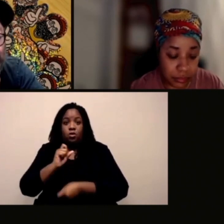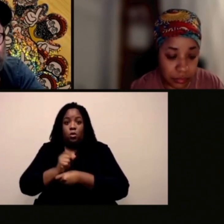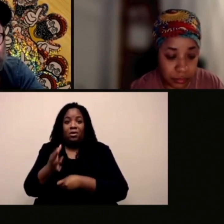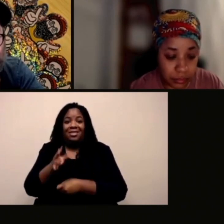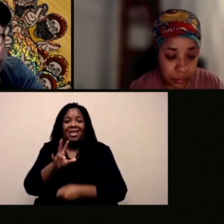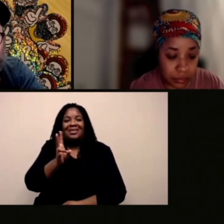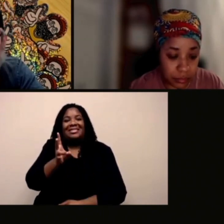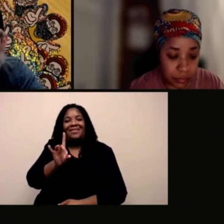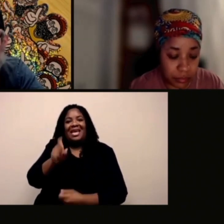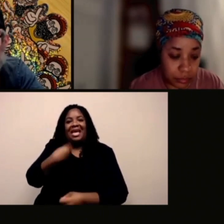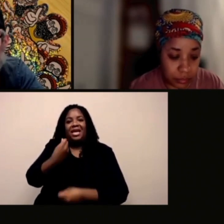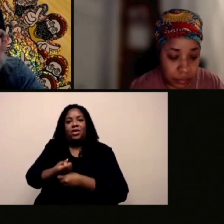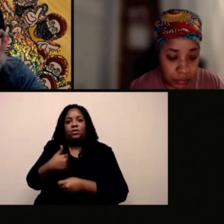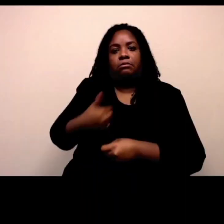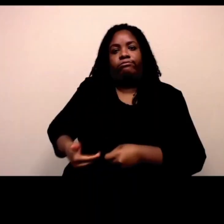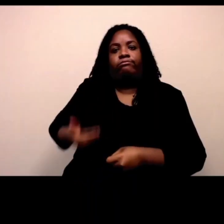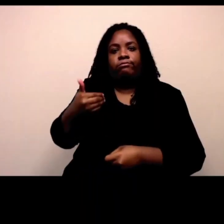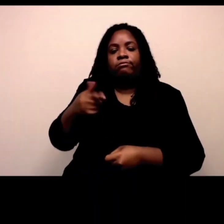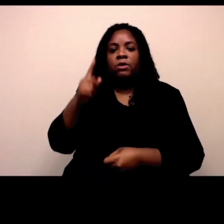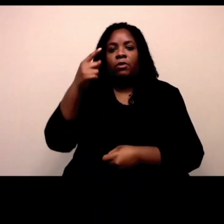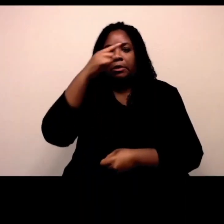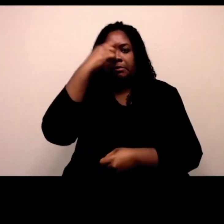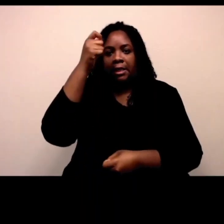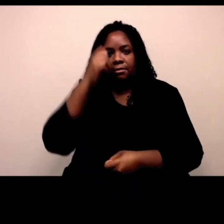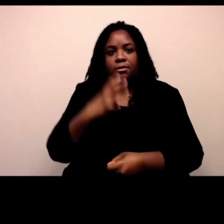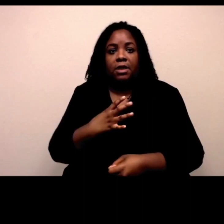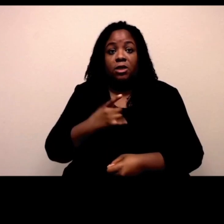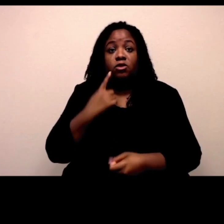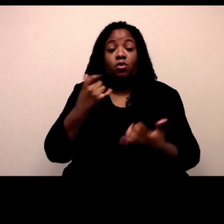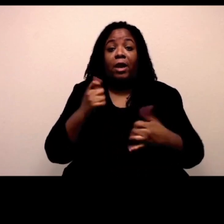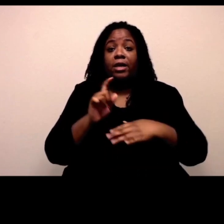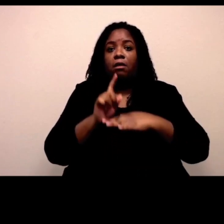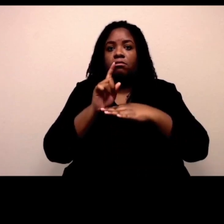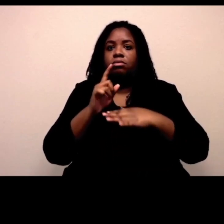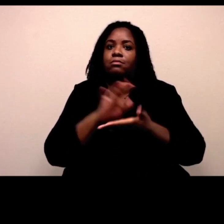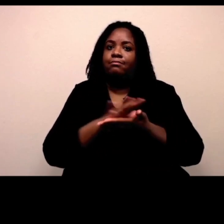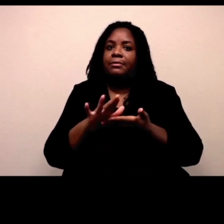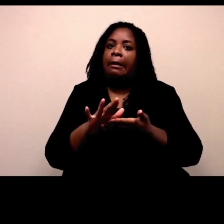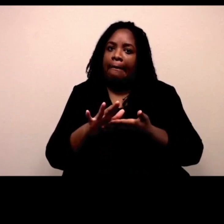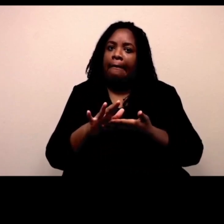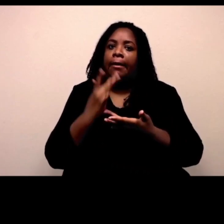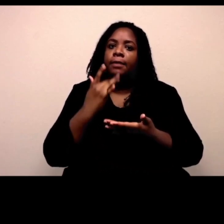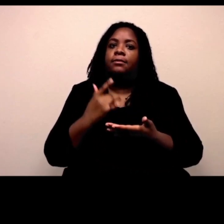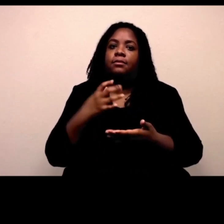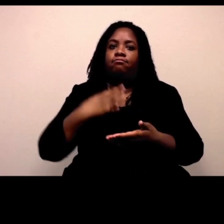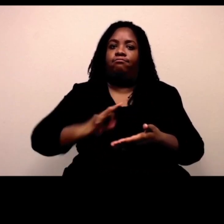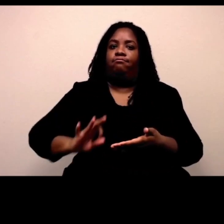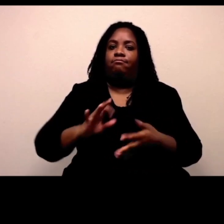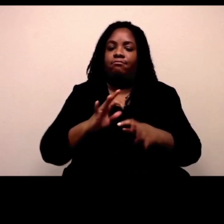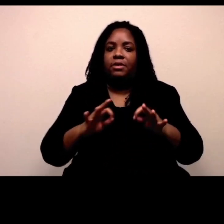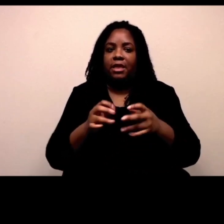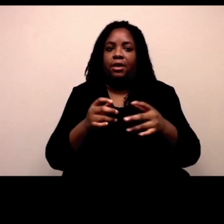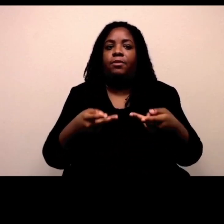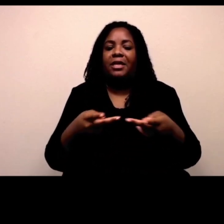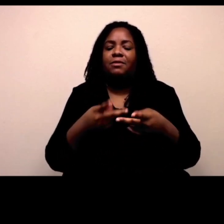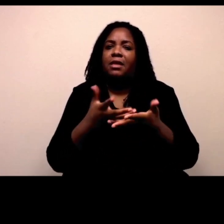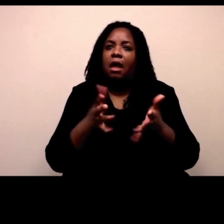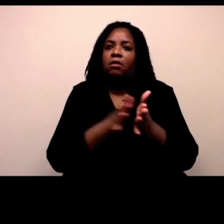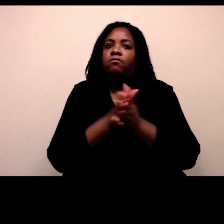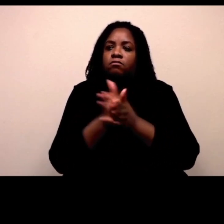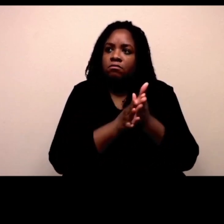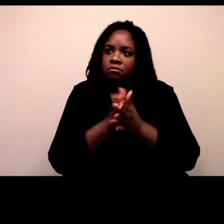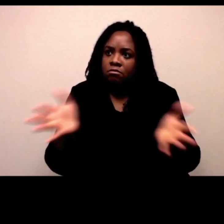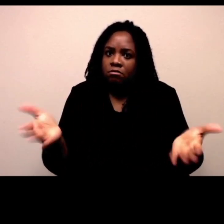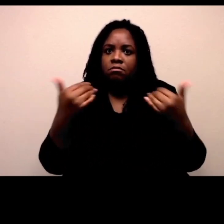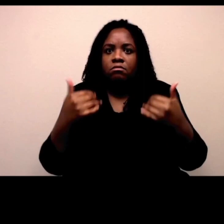So right now, I'm in a very privileged place, but we're doing a lot of diversity initiatives where 40% of our